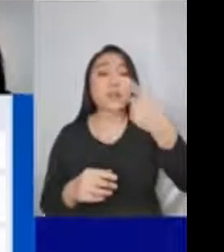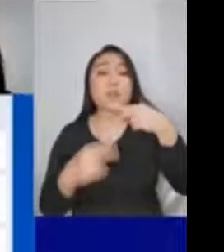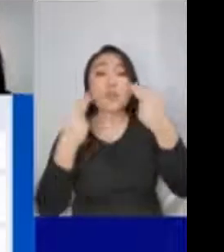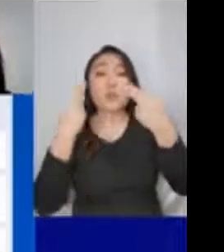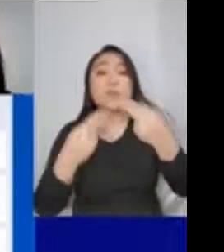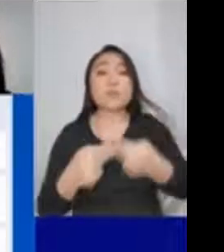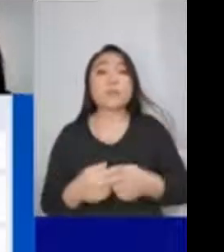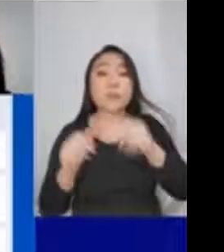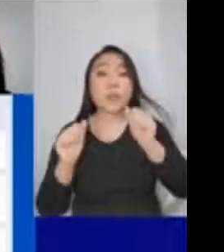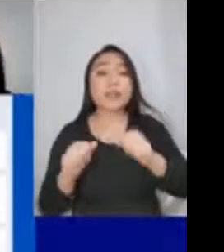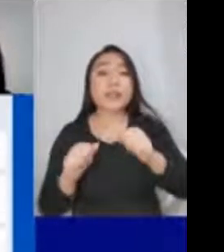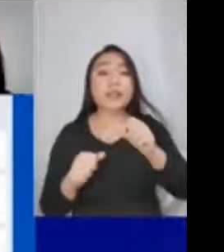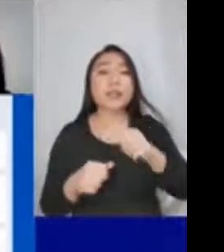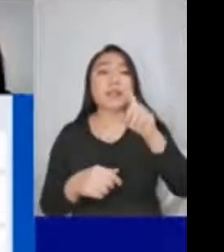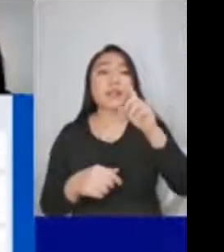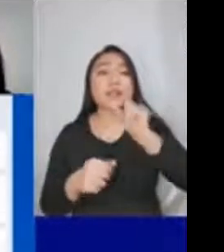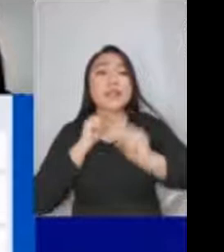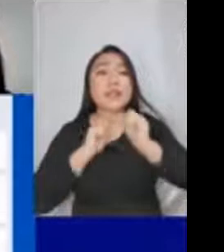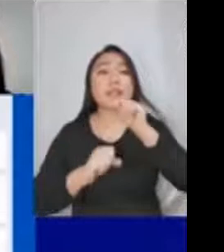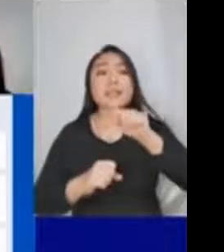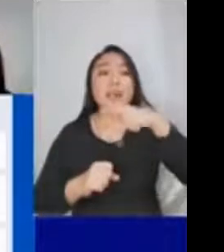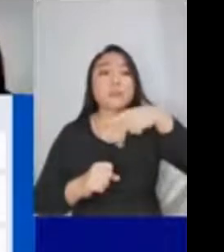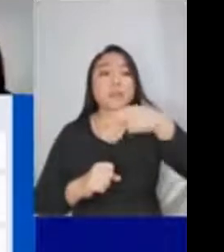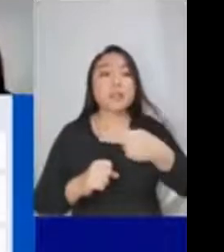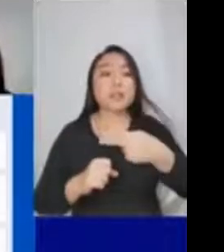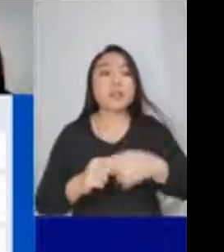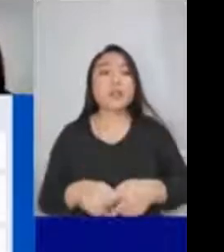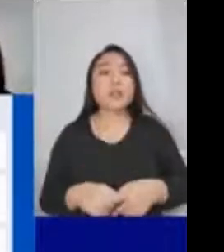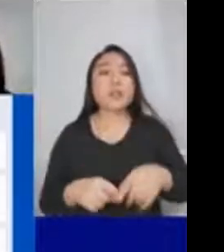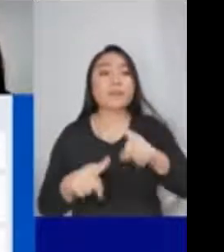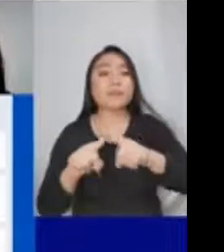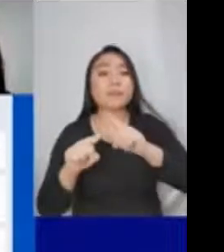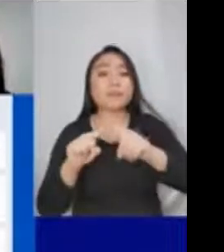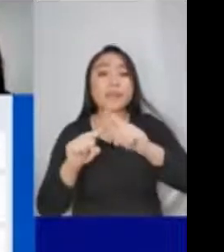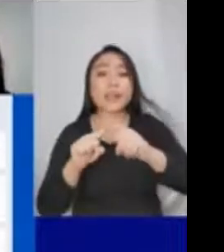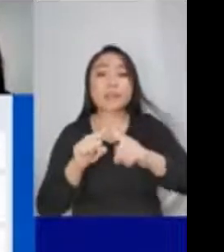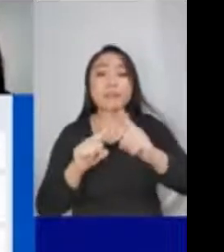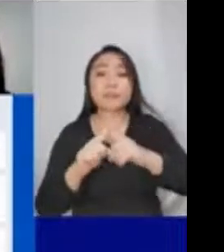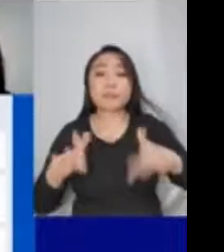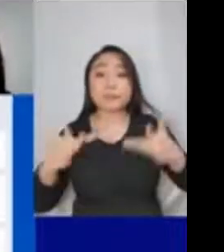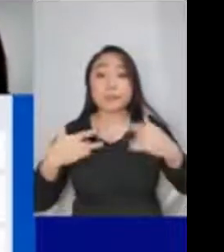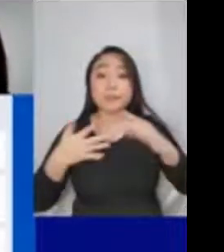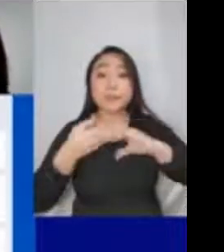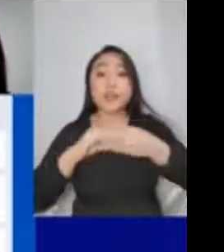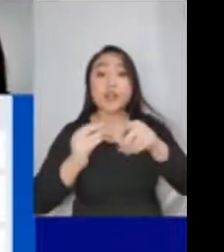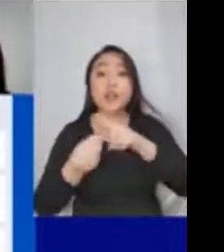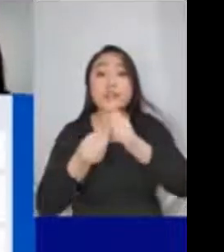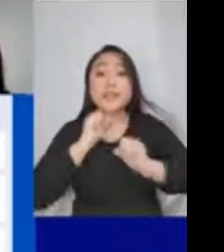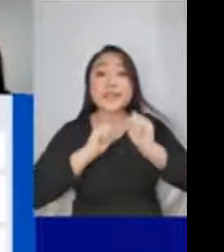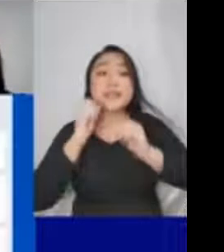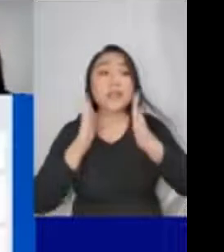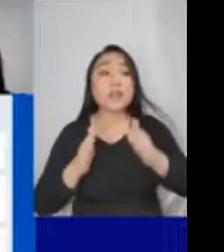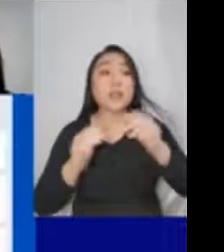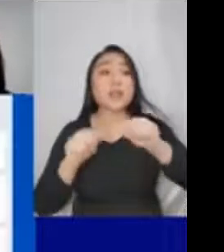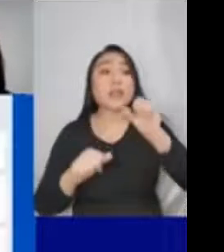have the mobile app for the Philippine Journal of Science to access past and current issues of PJS on your mobile devices.